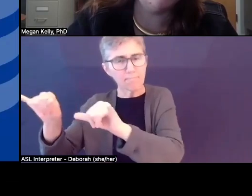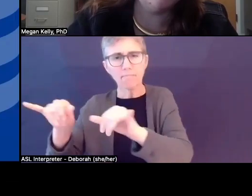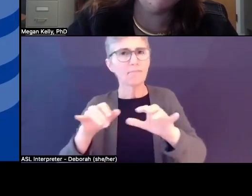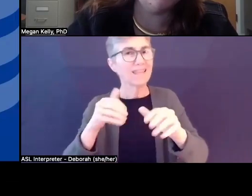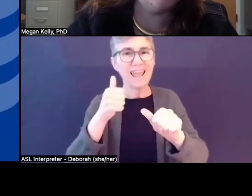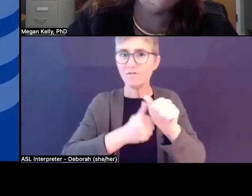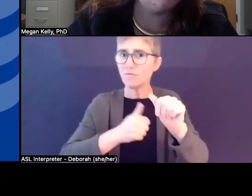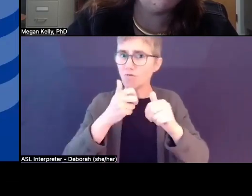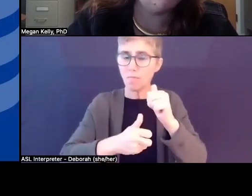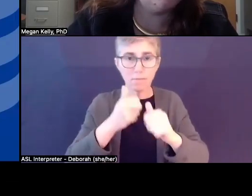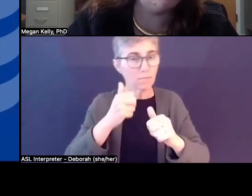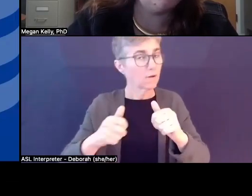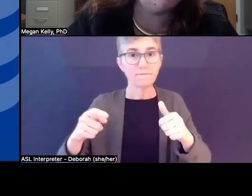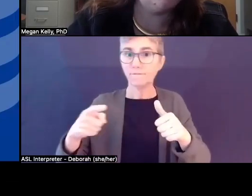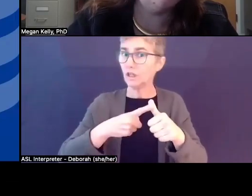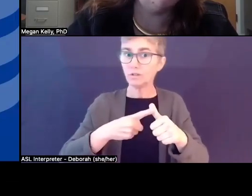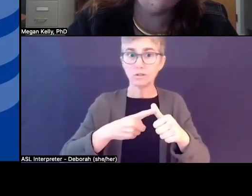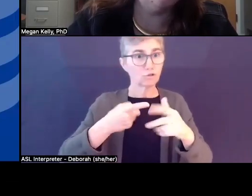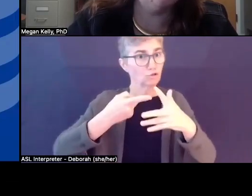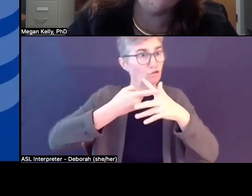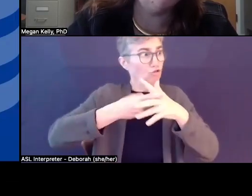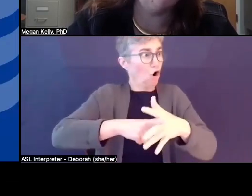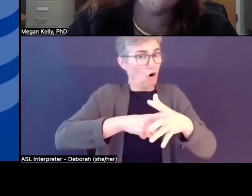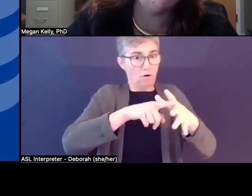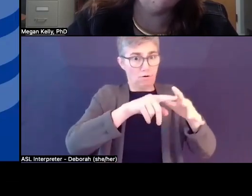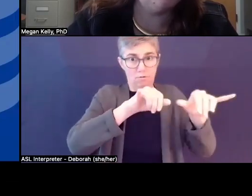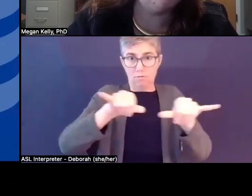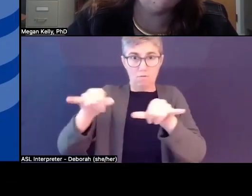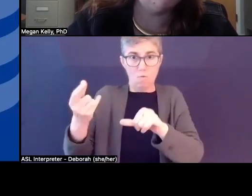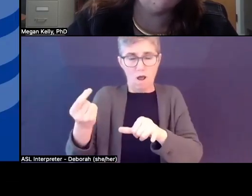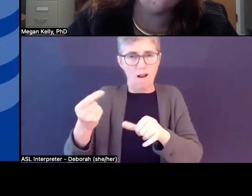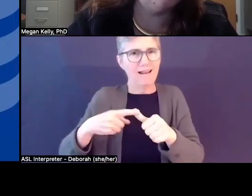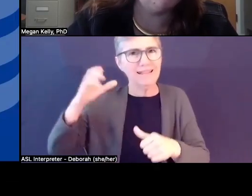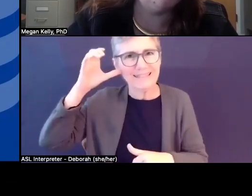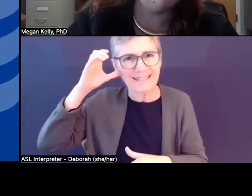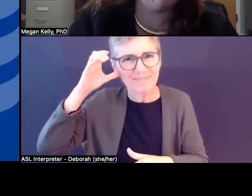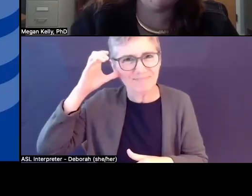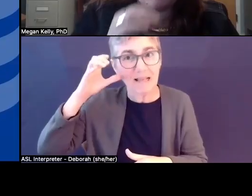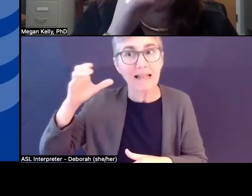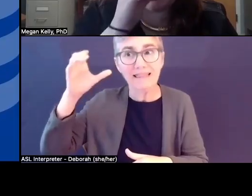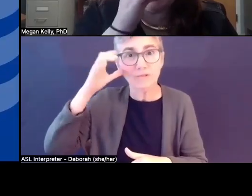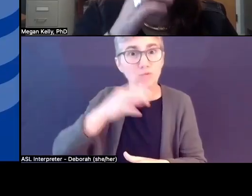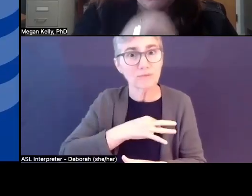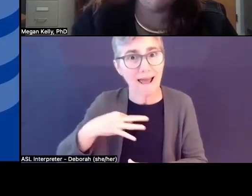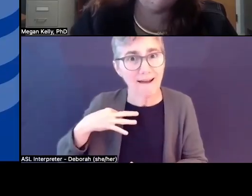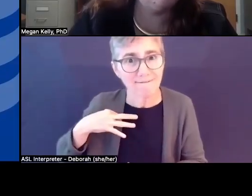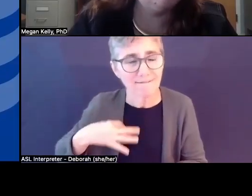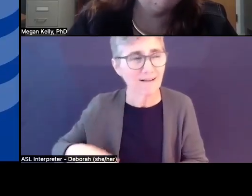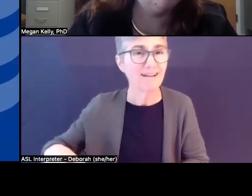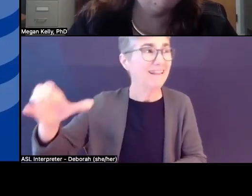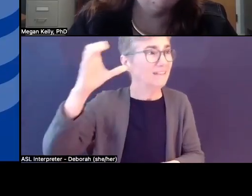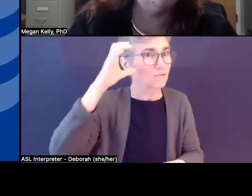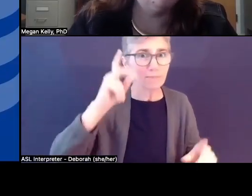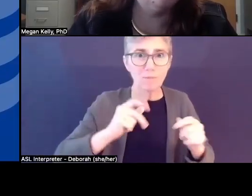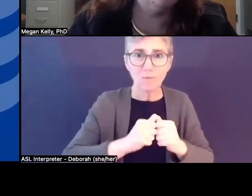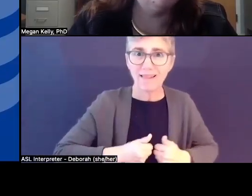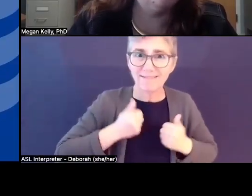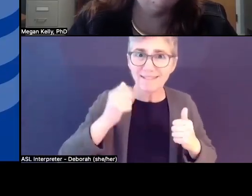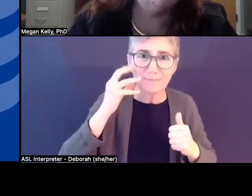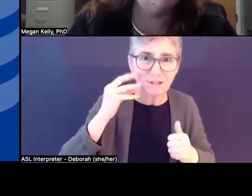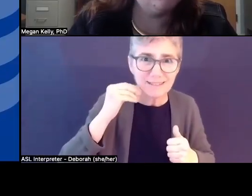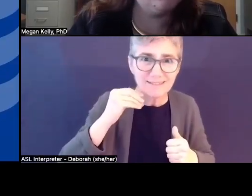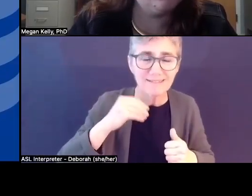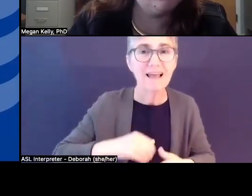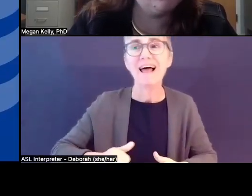starting with listening and listening to staff, listening to people with lived experience, and listening to community partners.